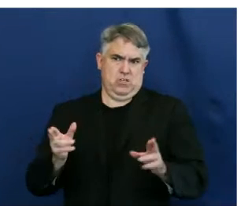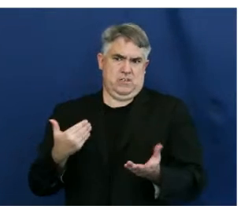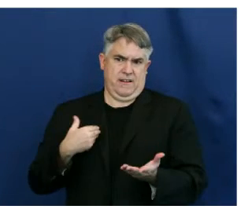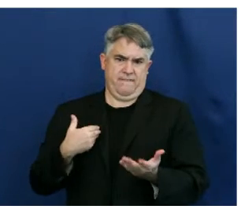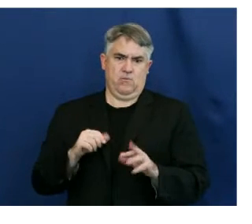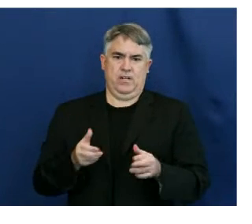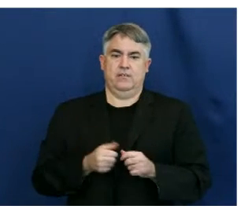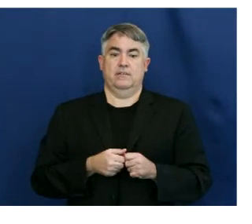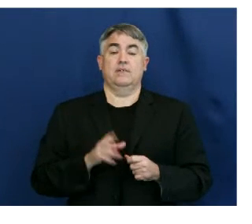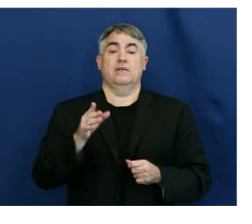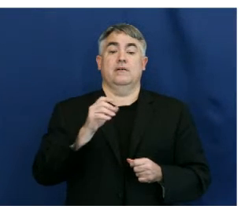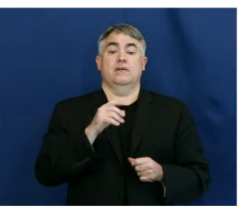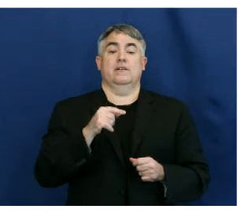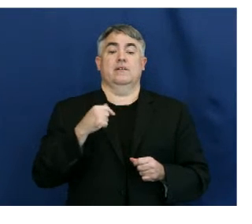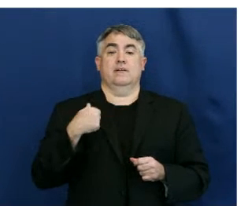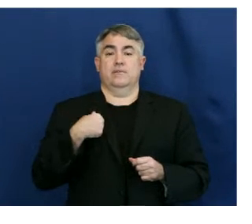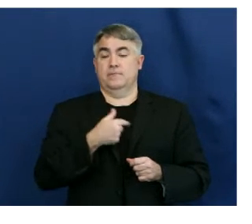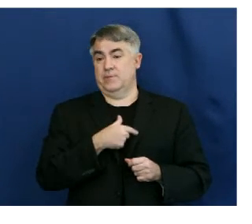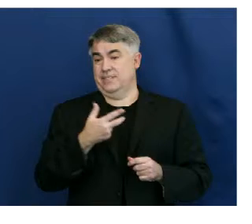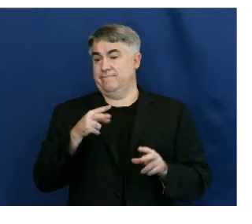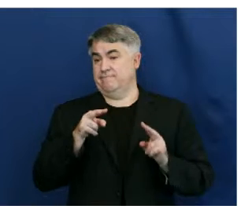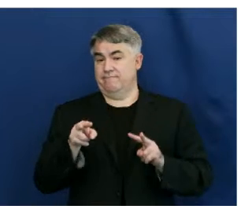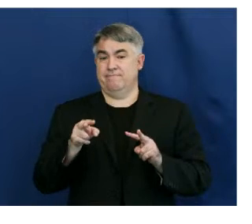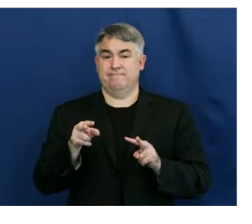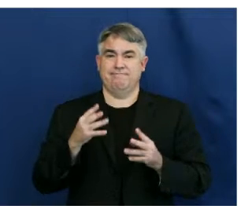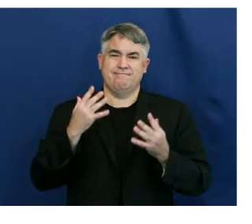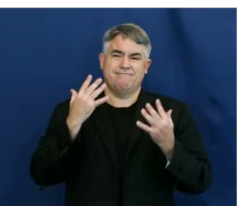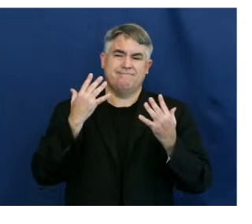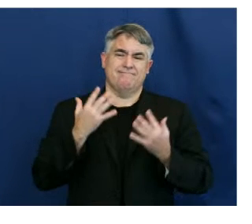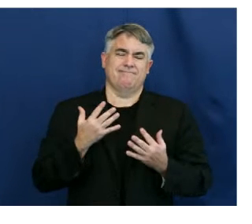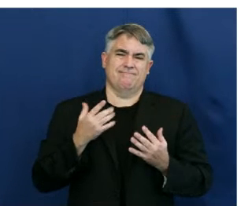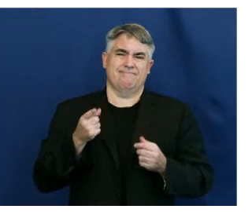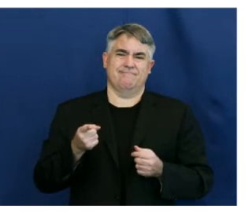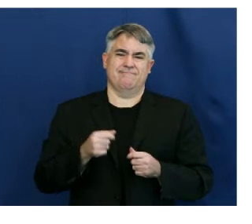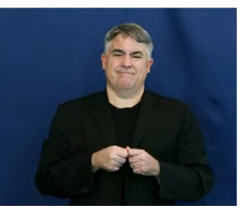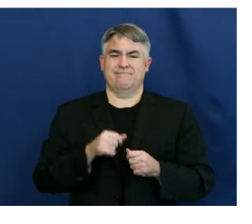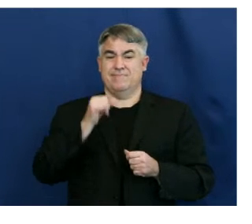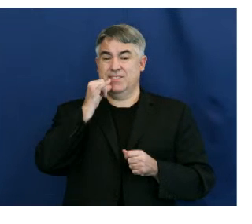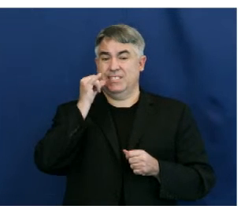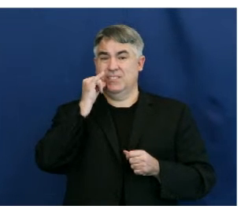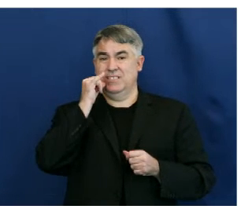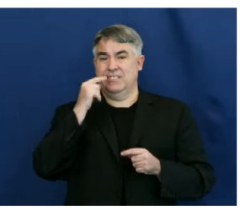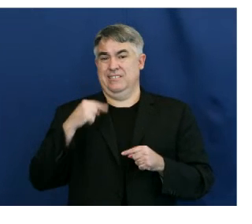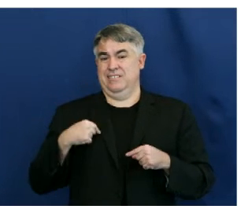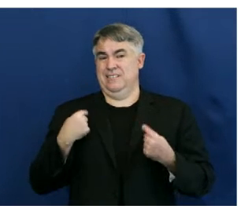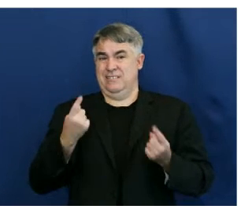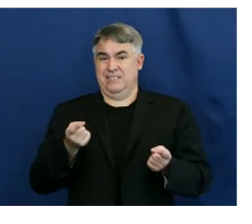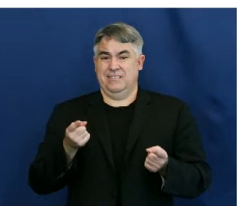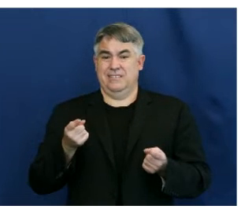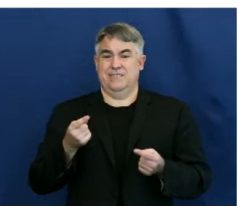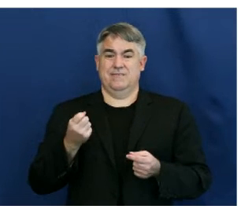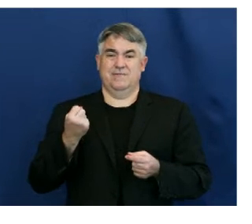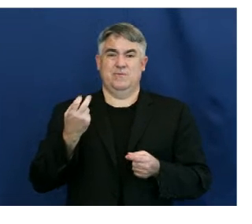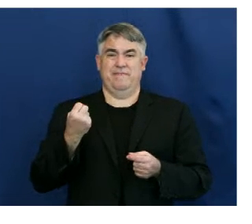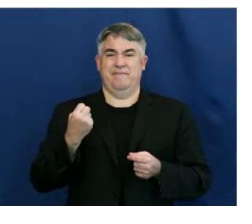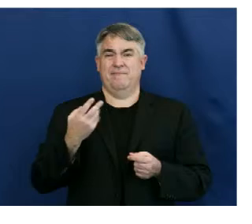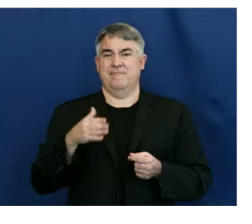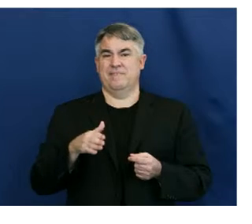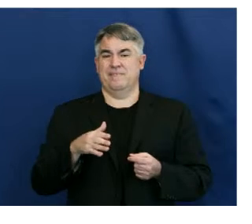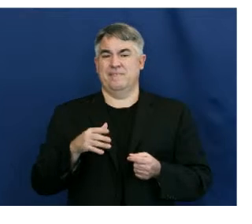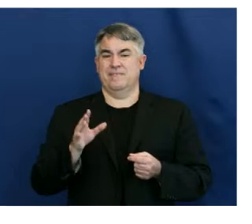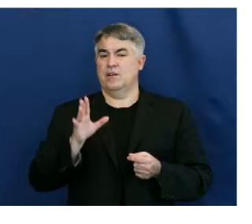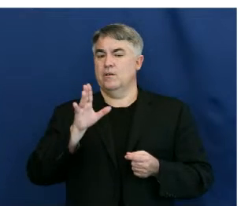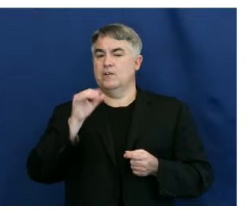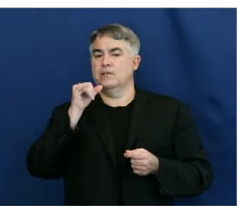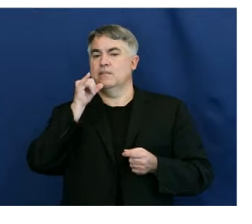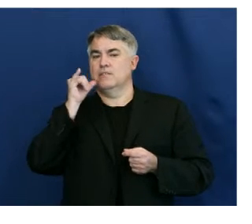Next. Fortunate loss of life yesterday, 29, today 12. We're now at 3,230 San Diegans who have lost their life